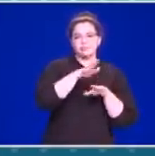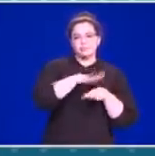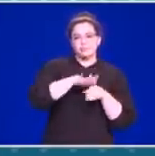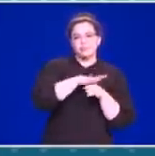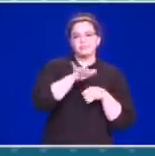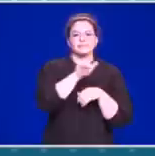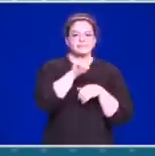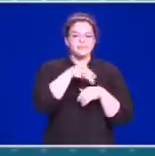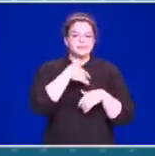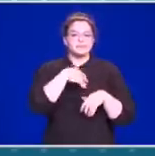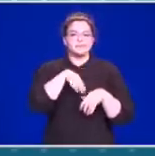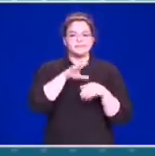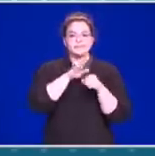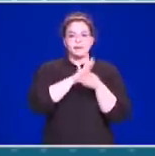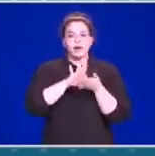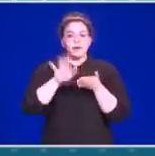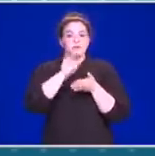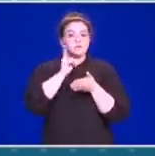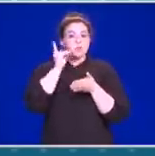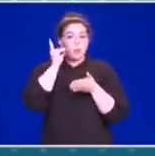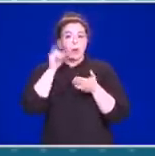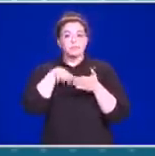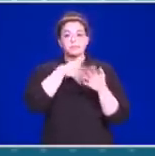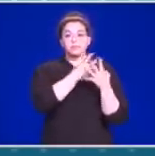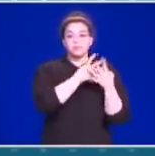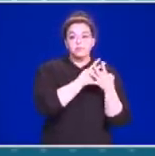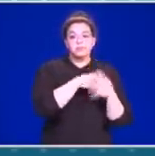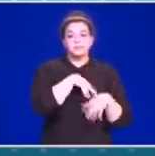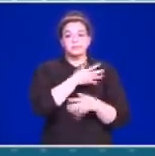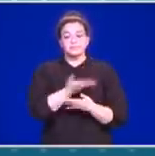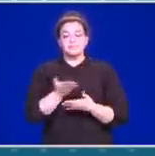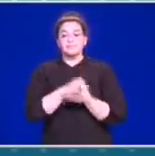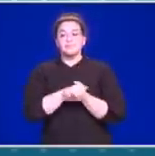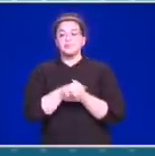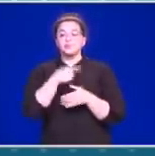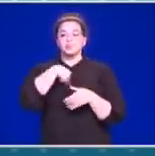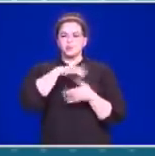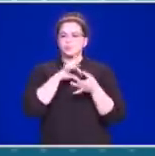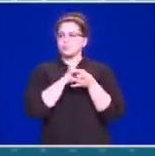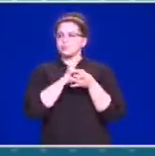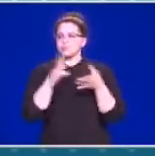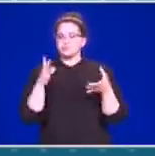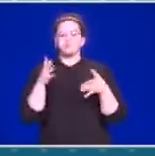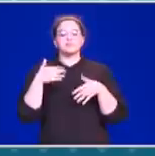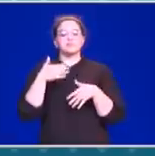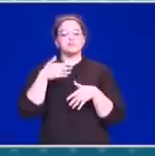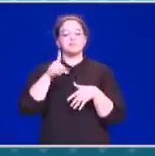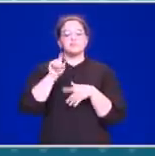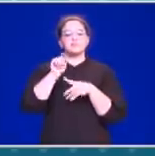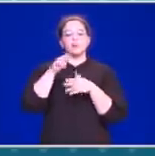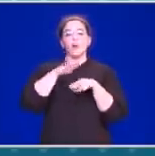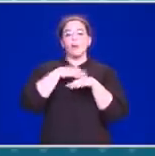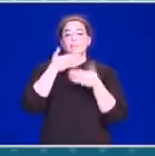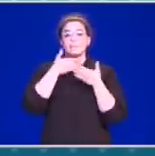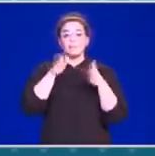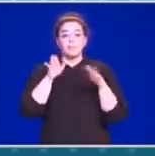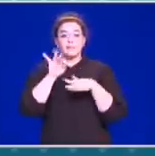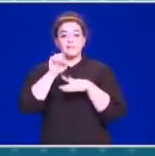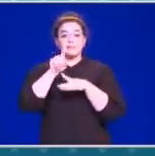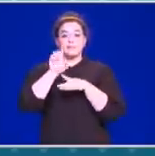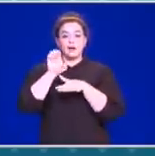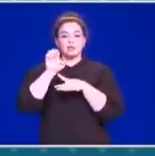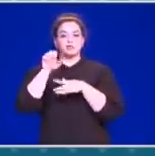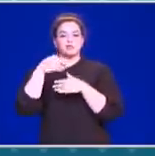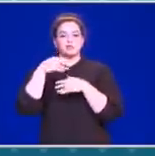barracks, and college dormitories. We are releasing today's redistricting data on our Public File Transfer Protocol,